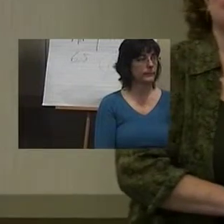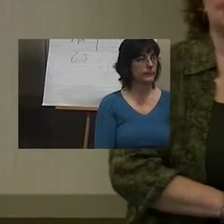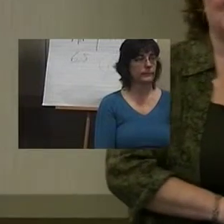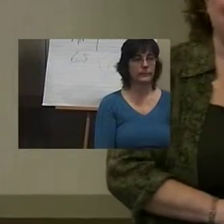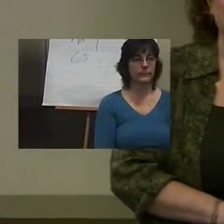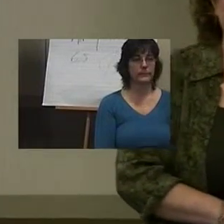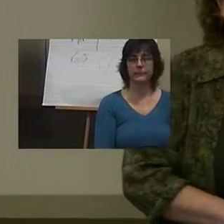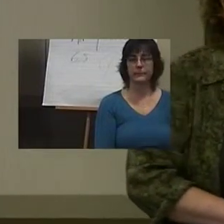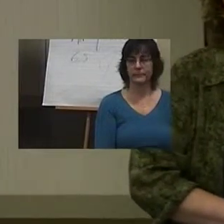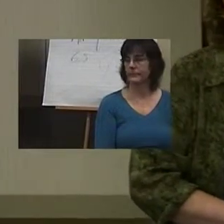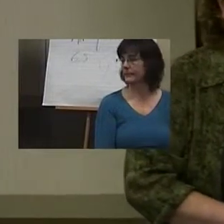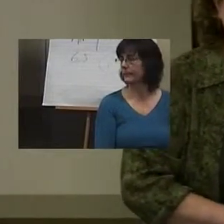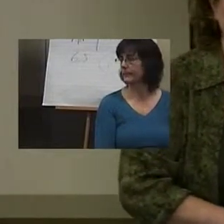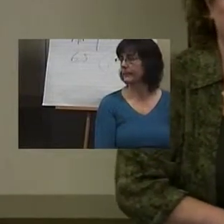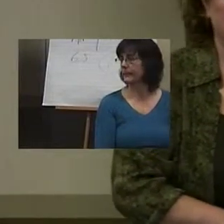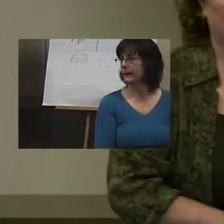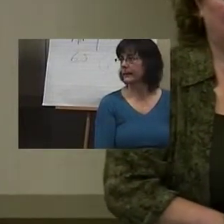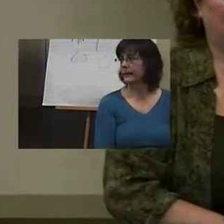Okay.